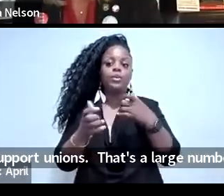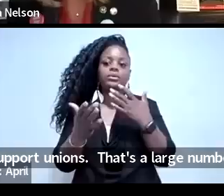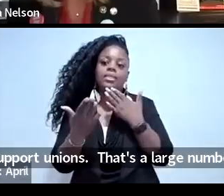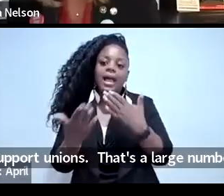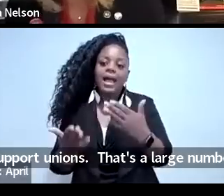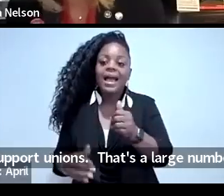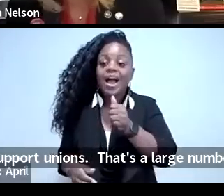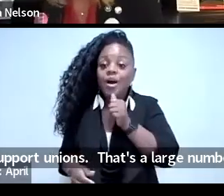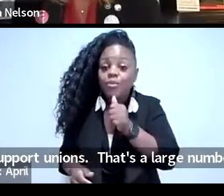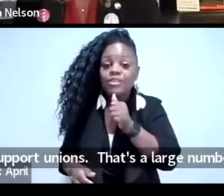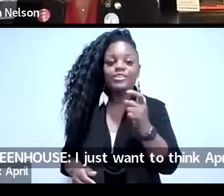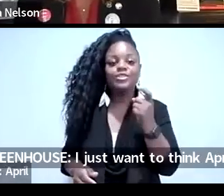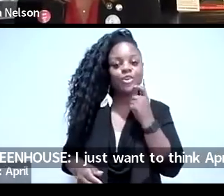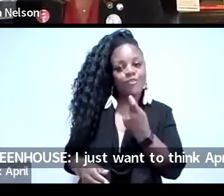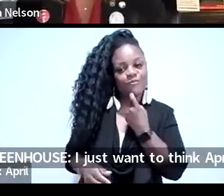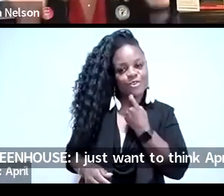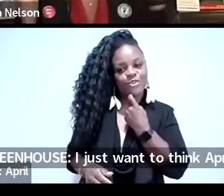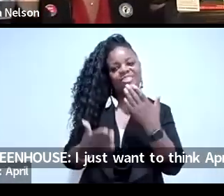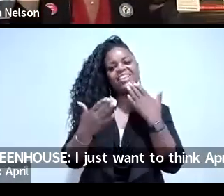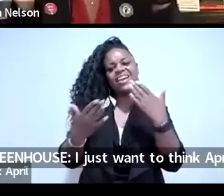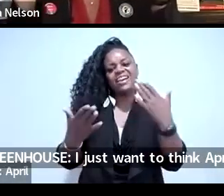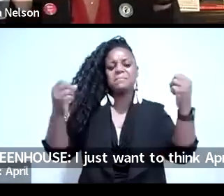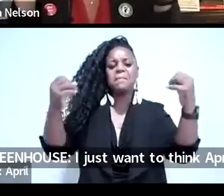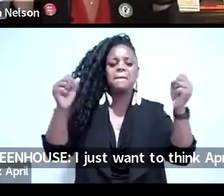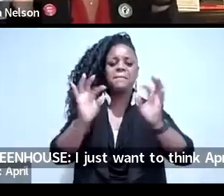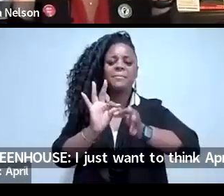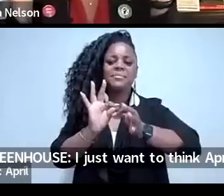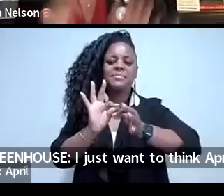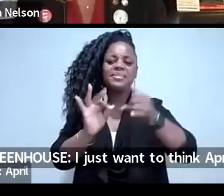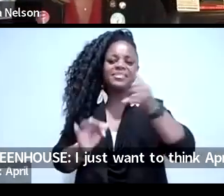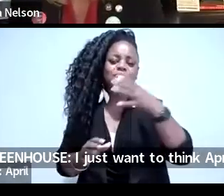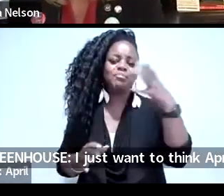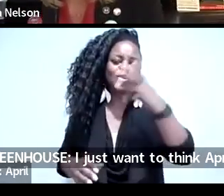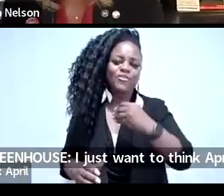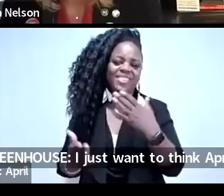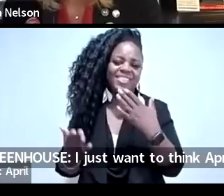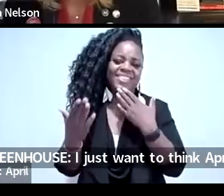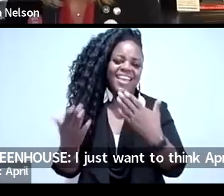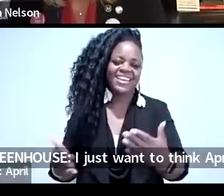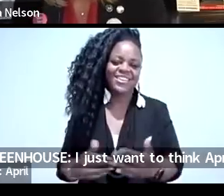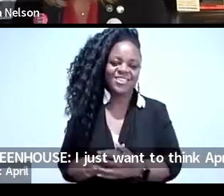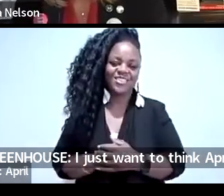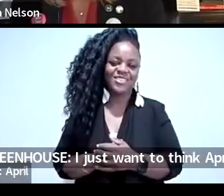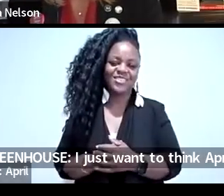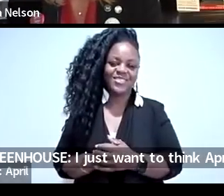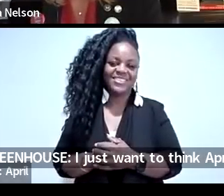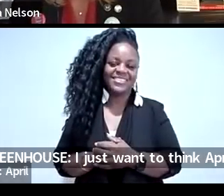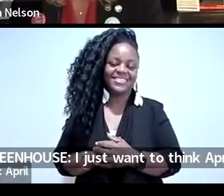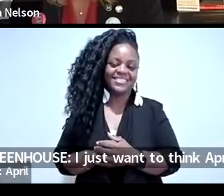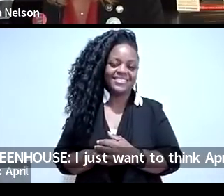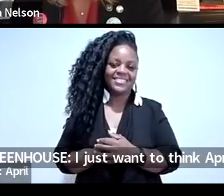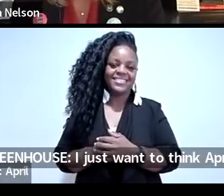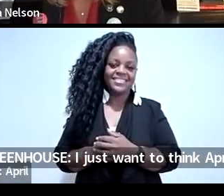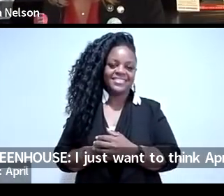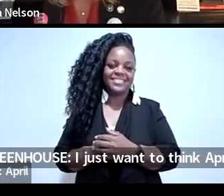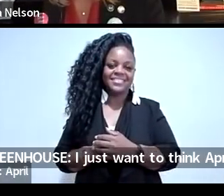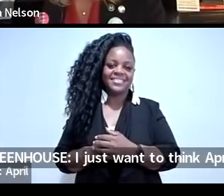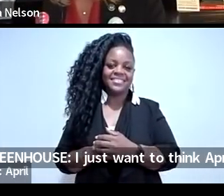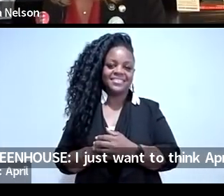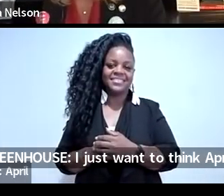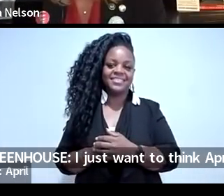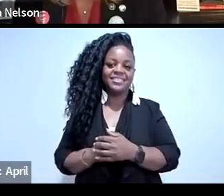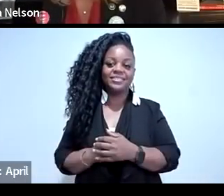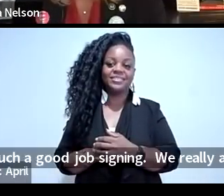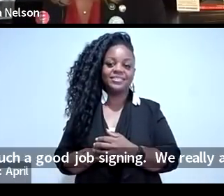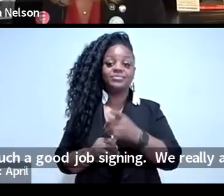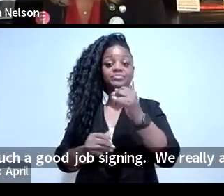it. So question, we're, you know, among a few retailers, we're seeing them close